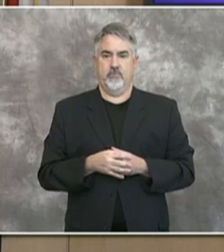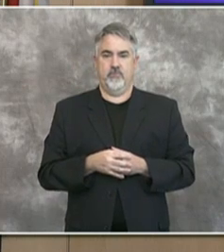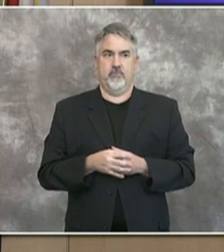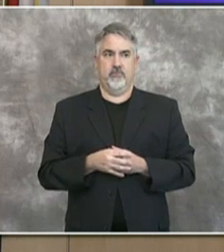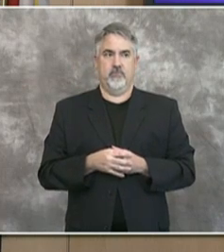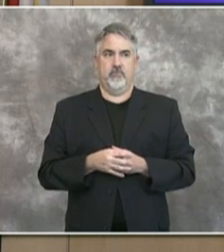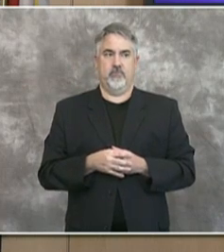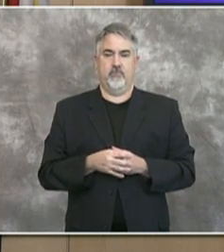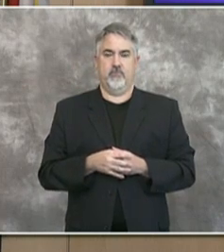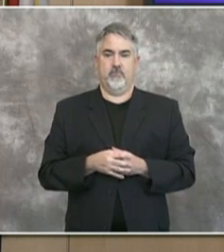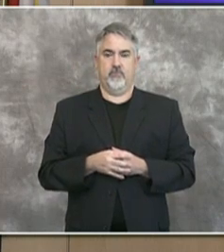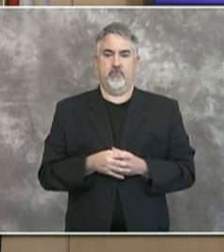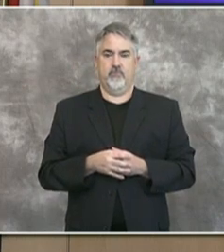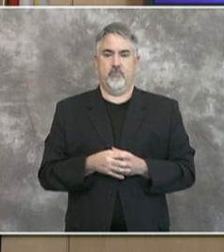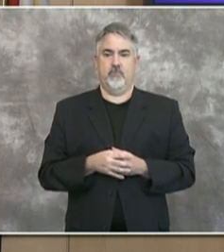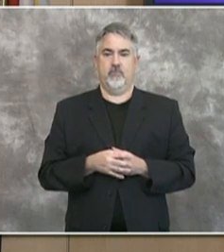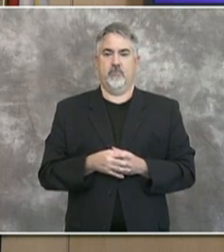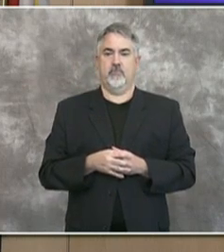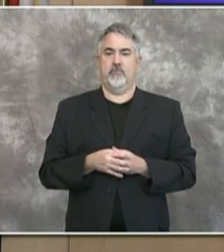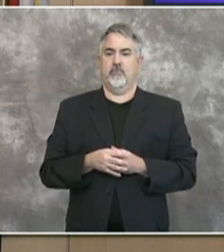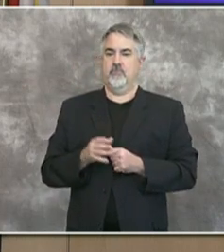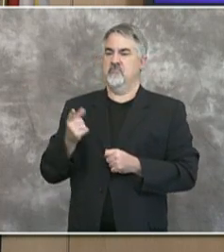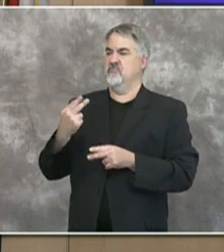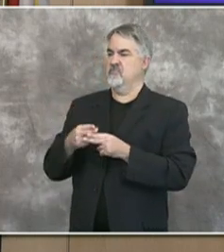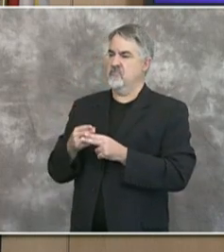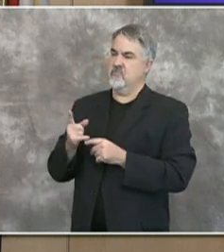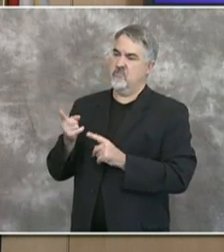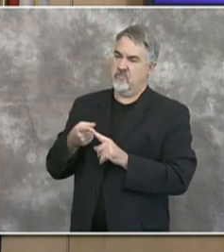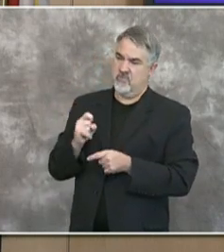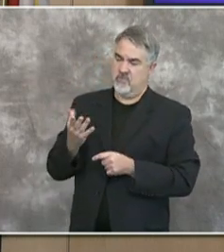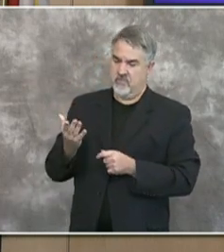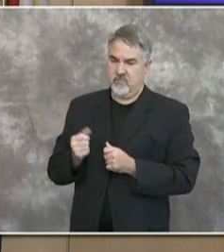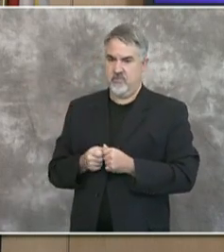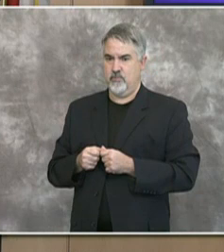introduction, please do so before you ask your question.